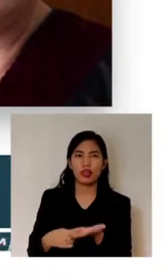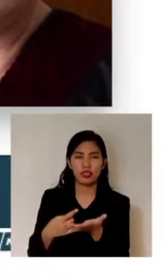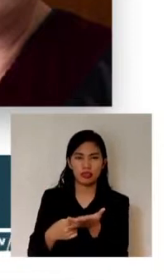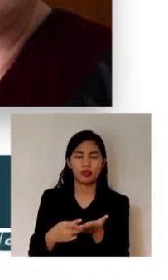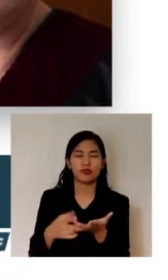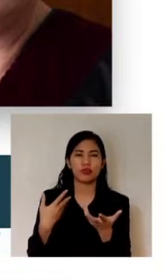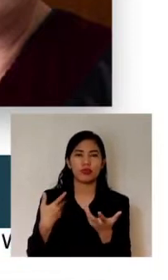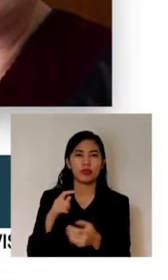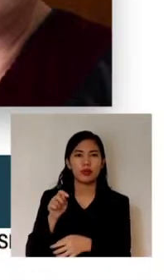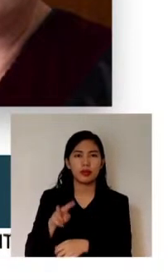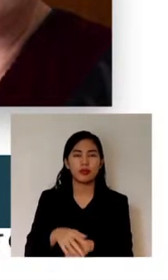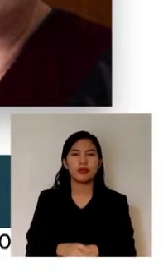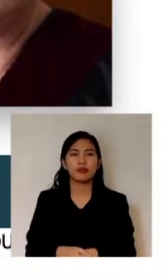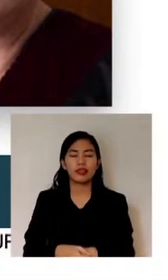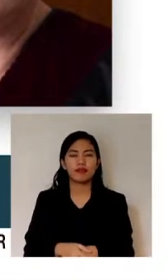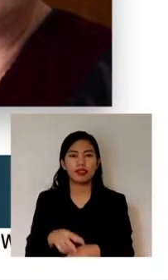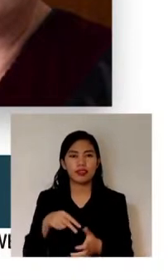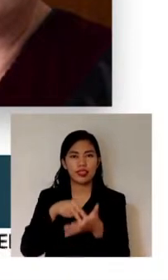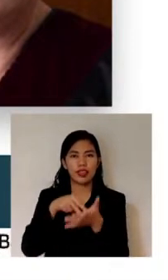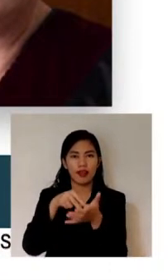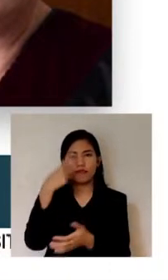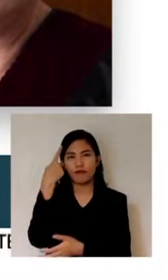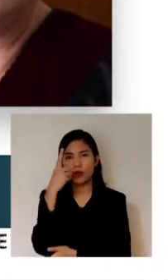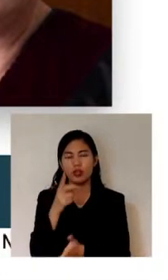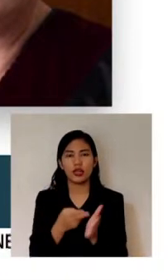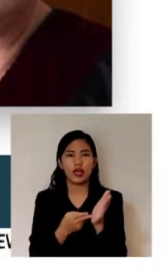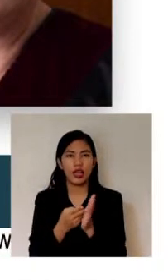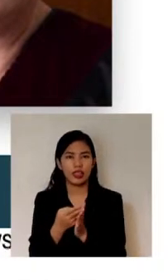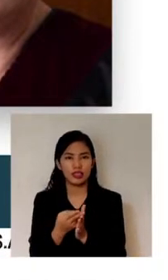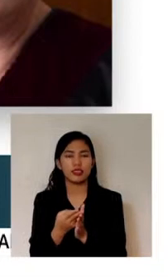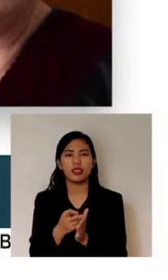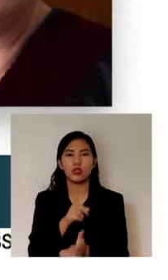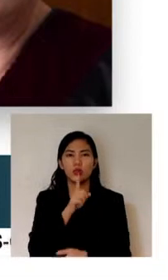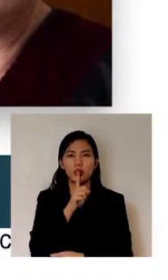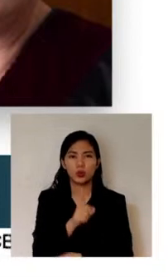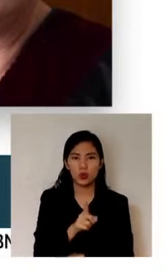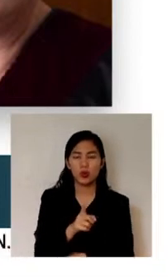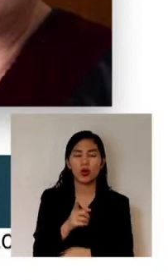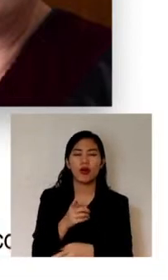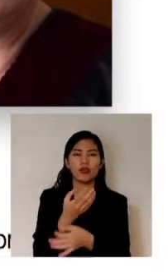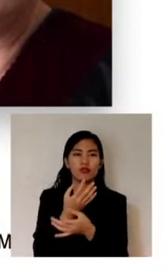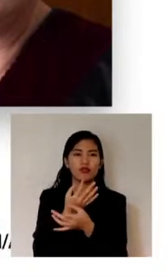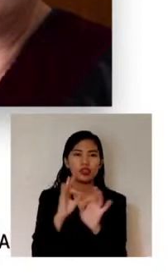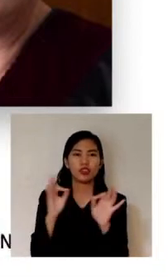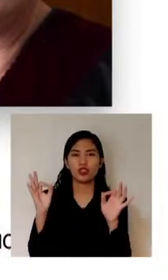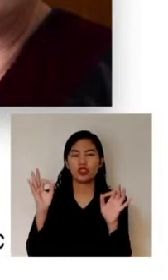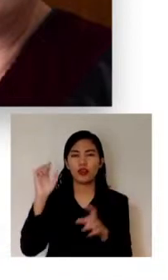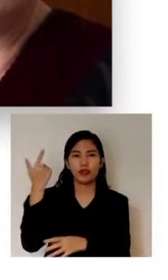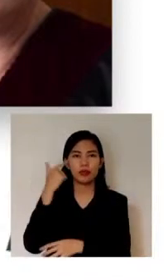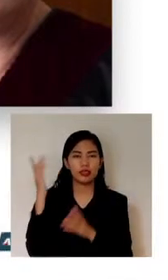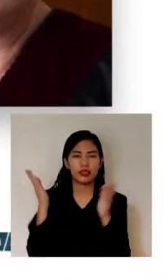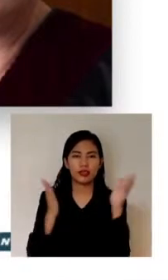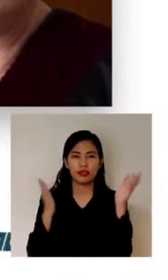for transparency, and timely government service for all Filipinos.